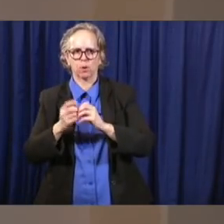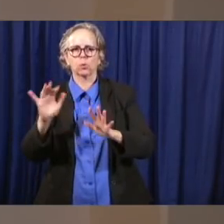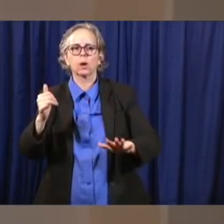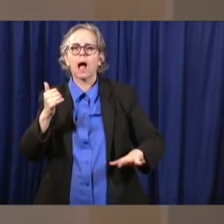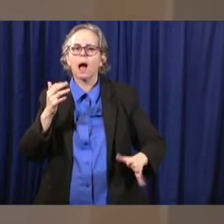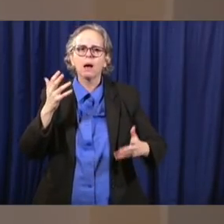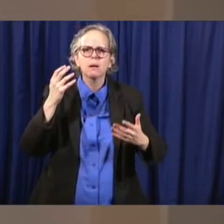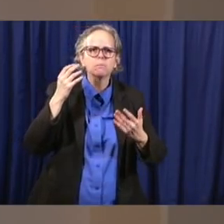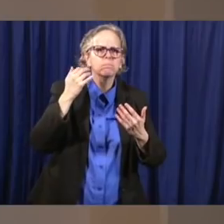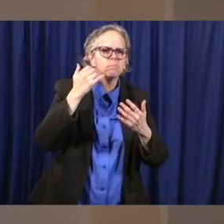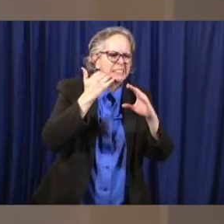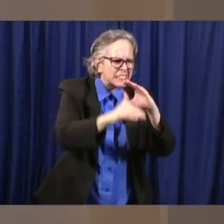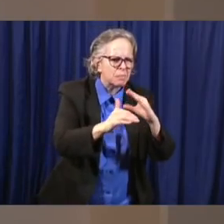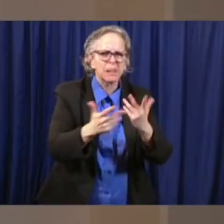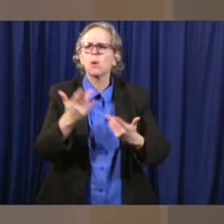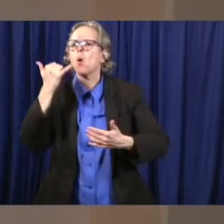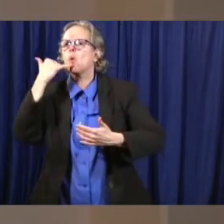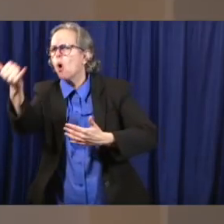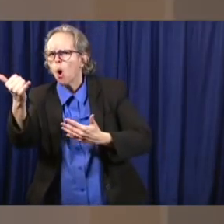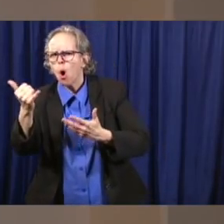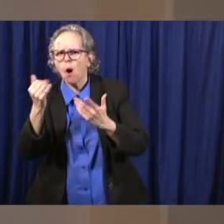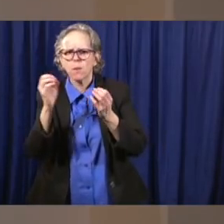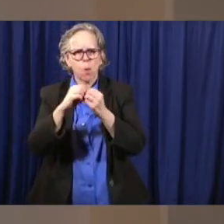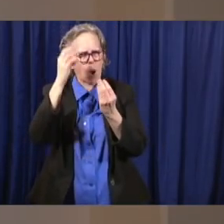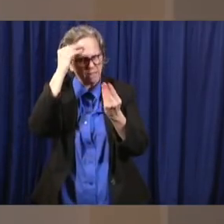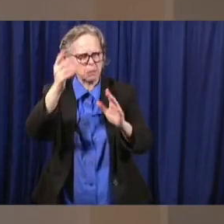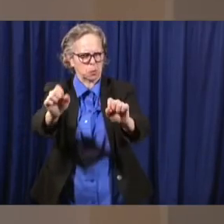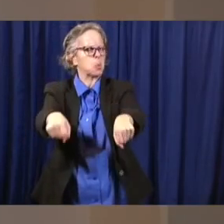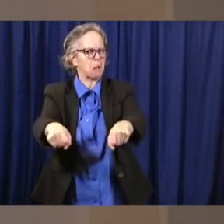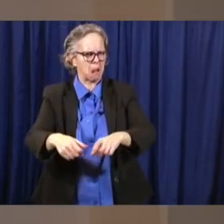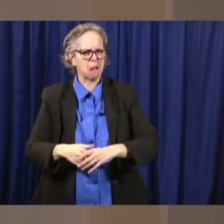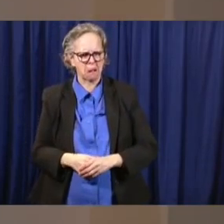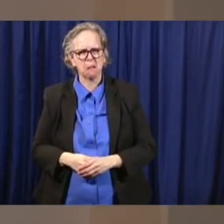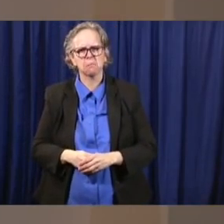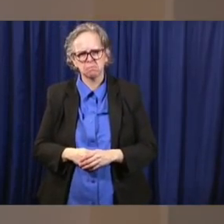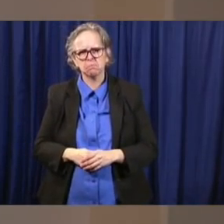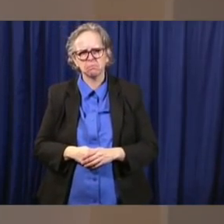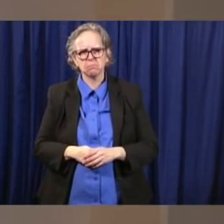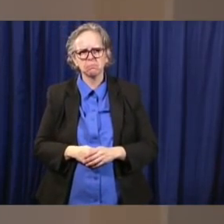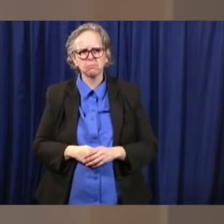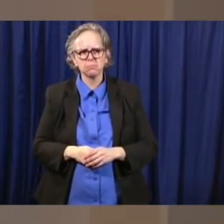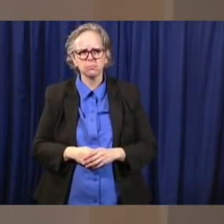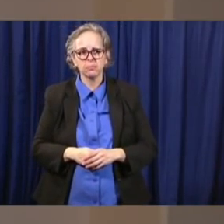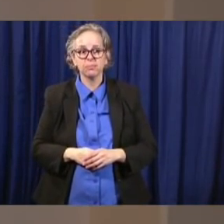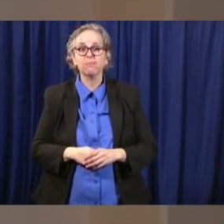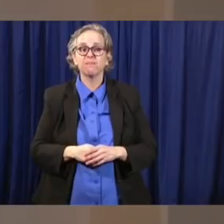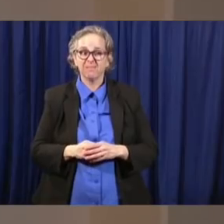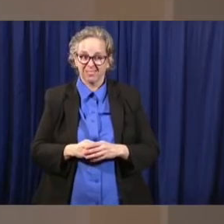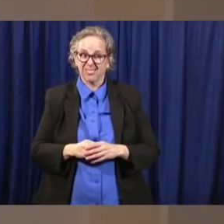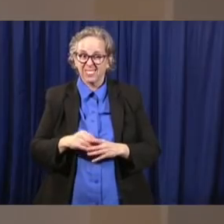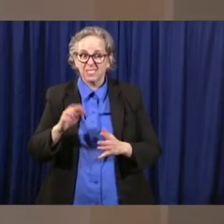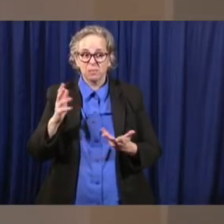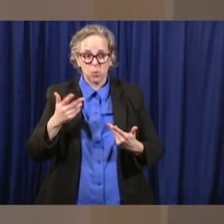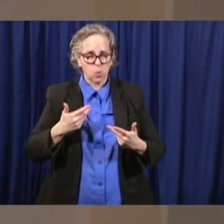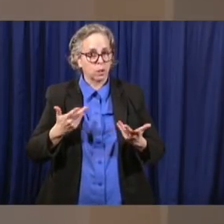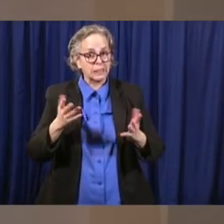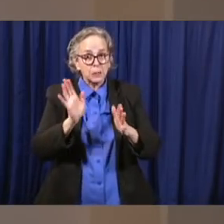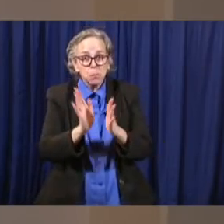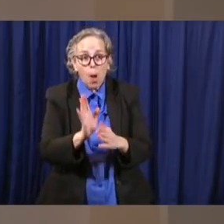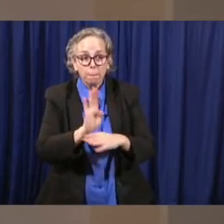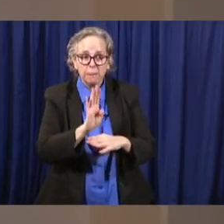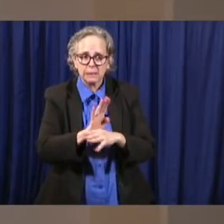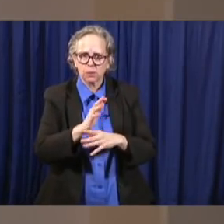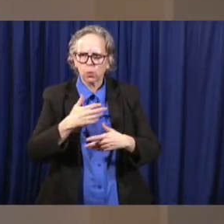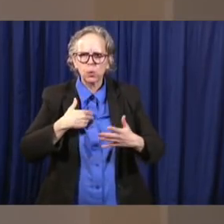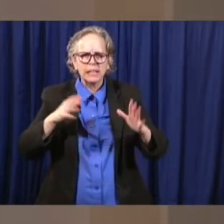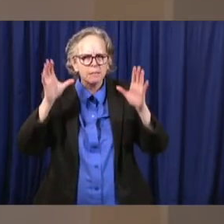that will, this is, like I said, we listen to what small businesses are telling us. We listen to what people are saying they're having a hard time